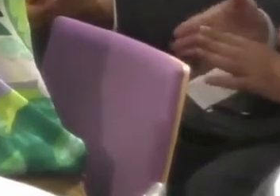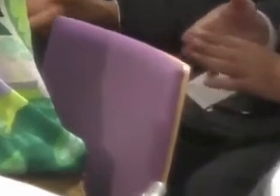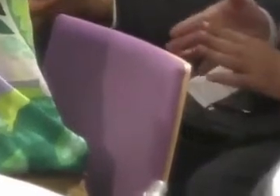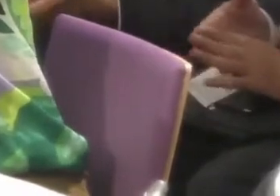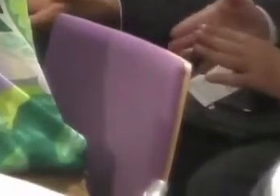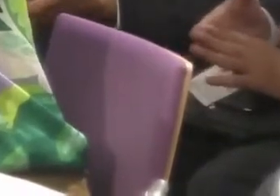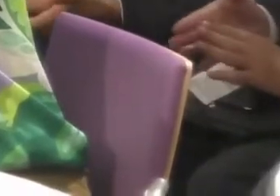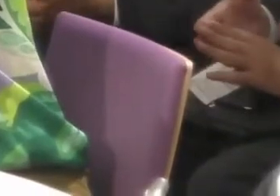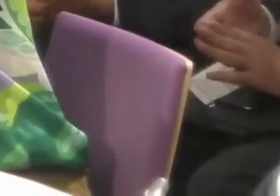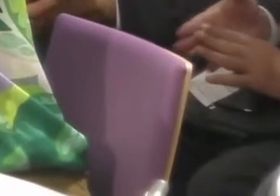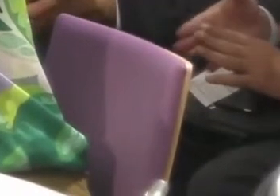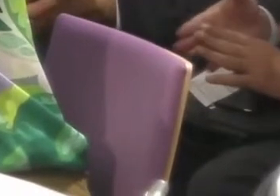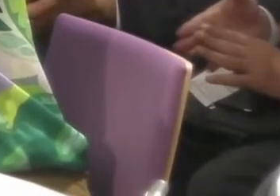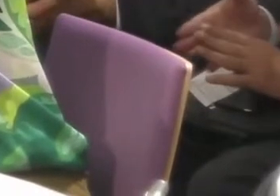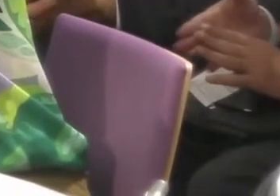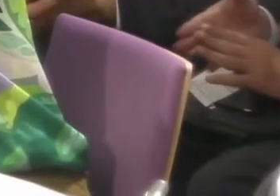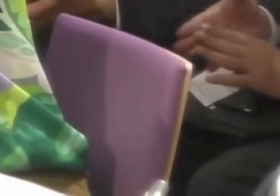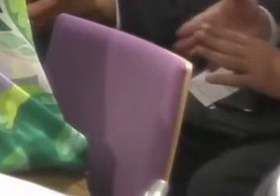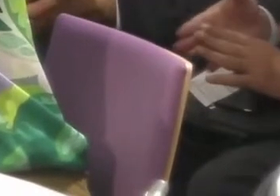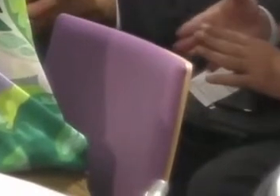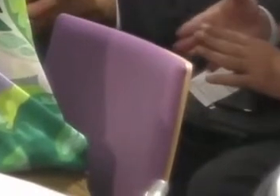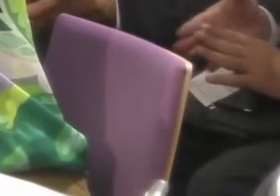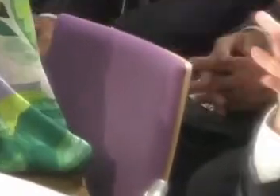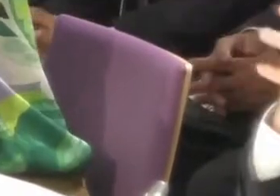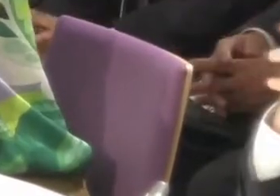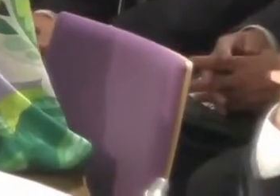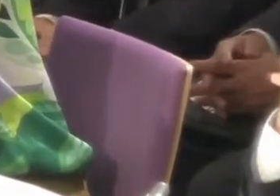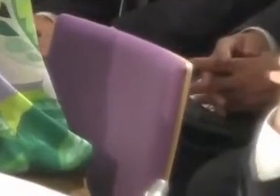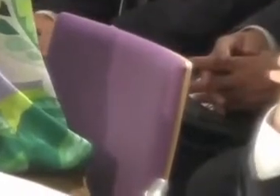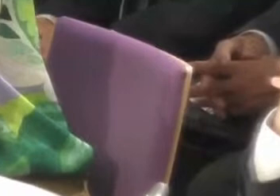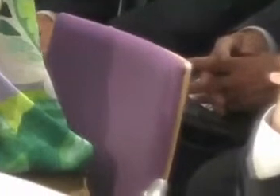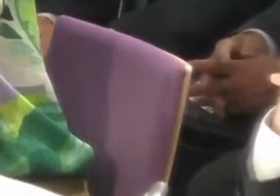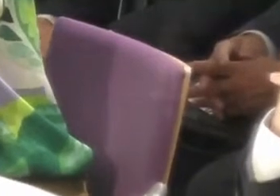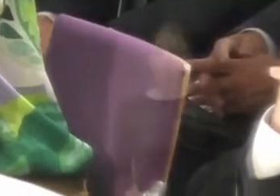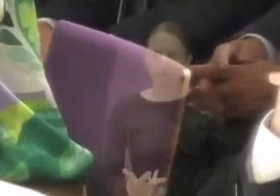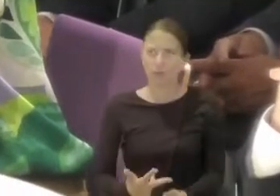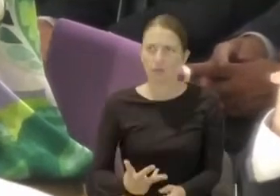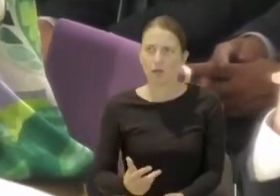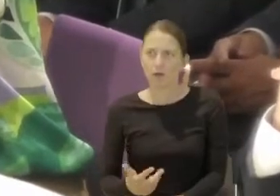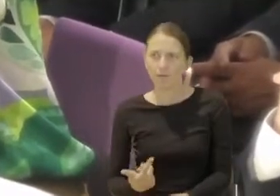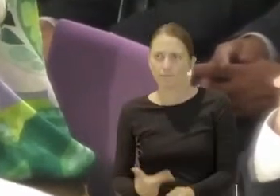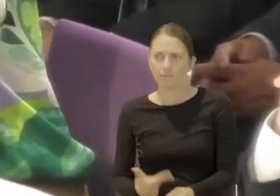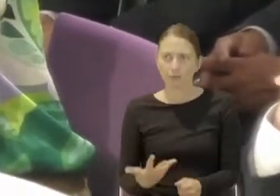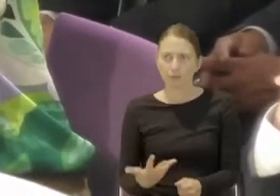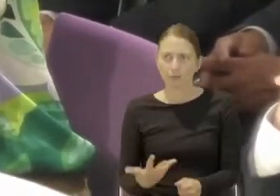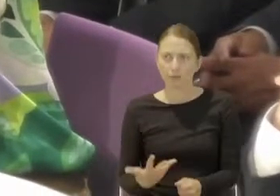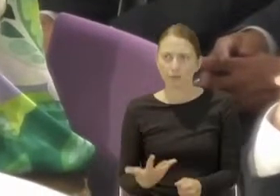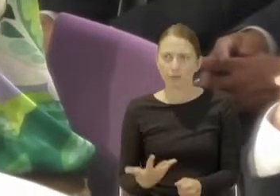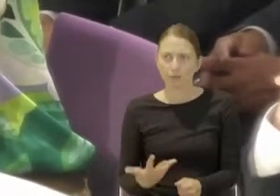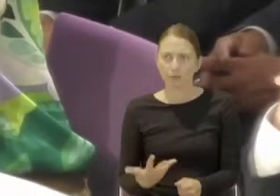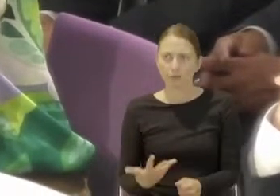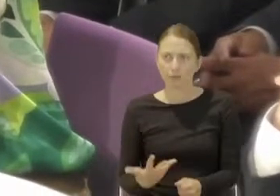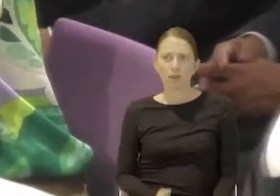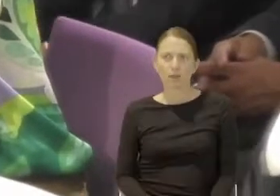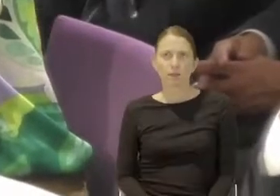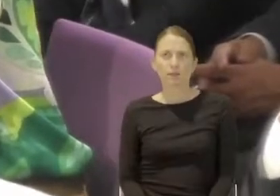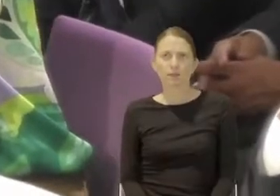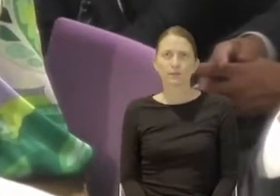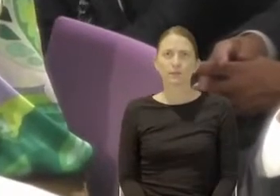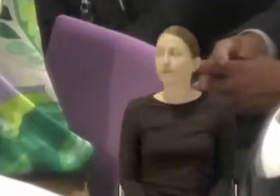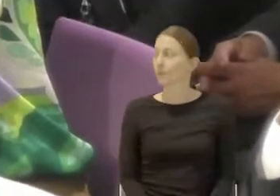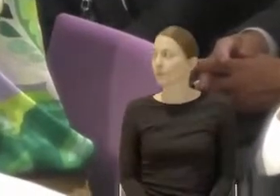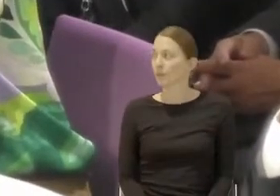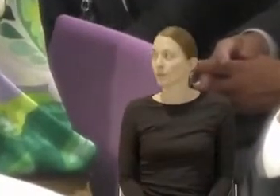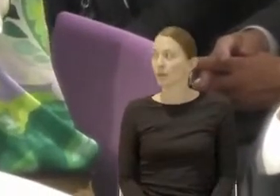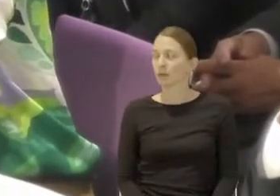time. The Kingdom of Saudi Arabia. And finally, in the sequence of Group